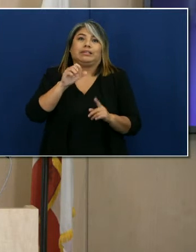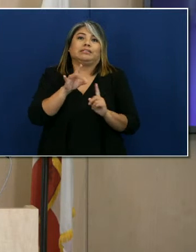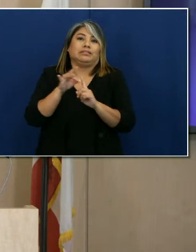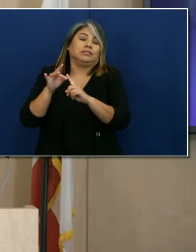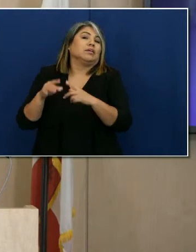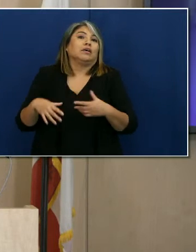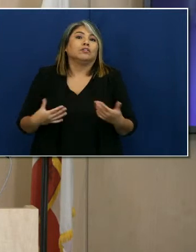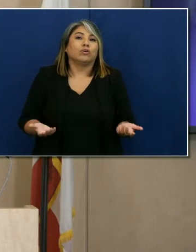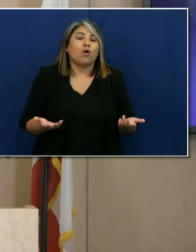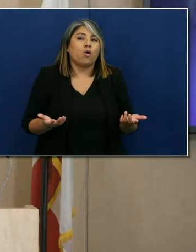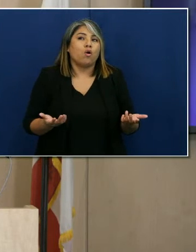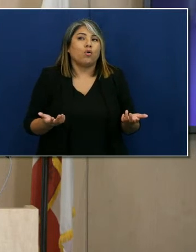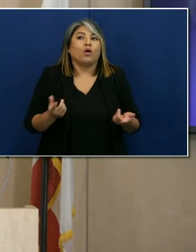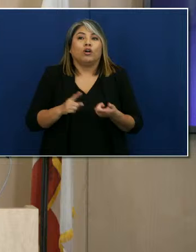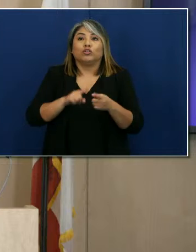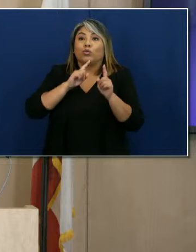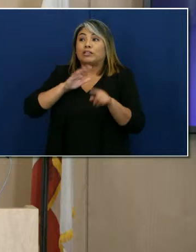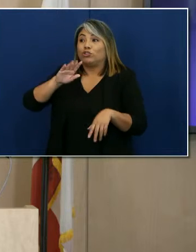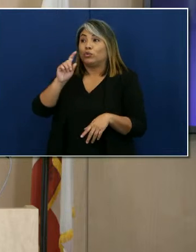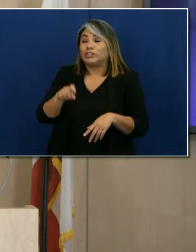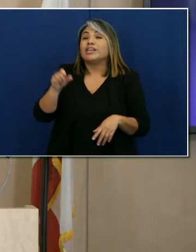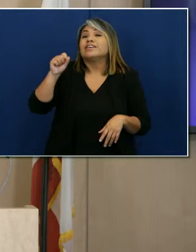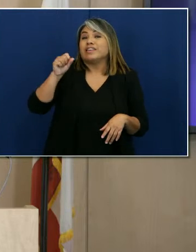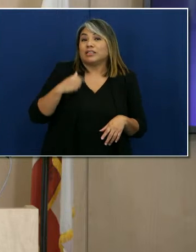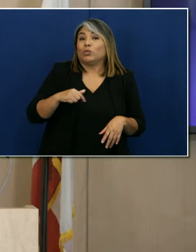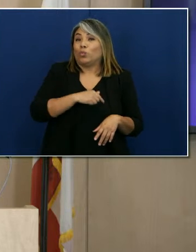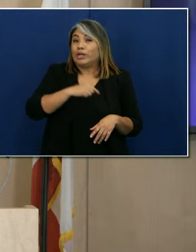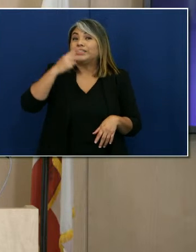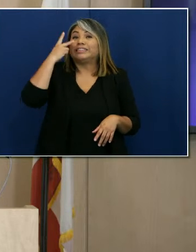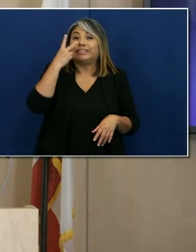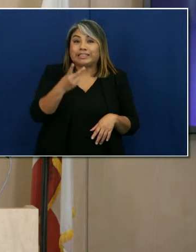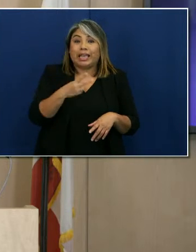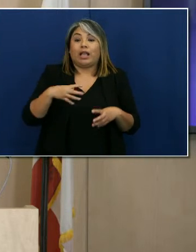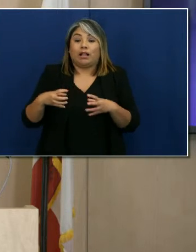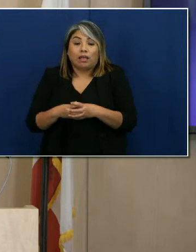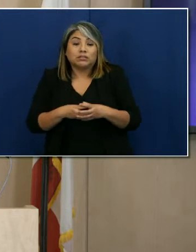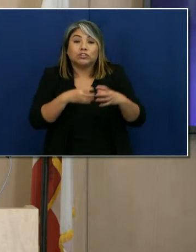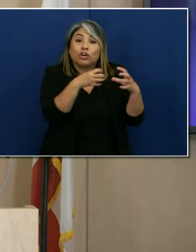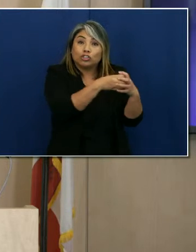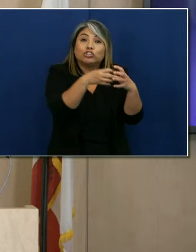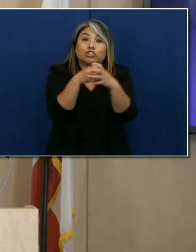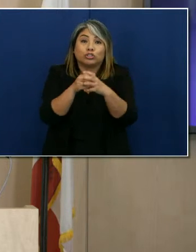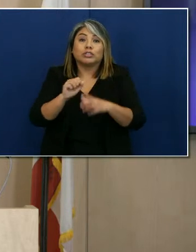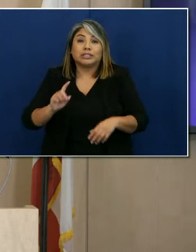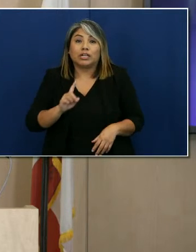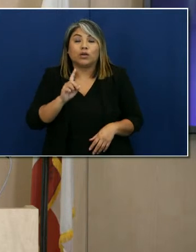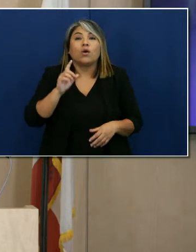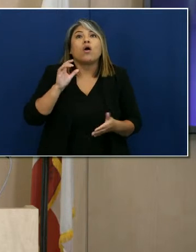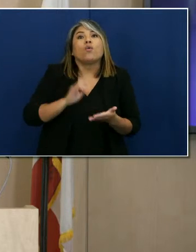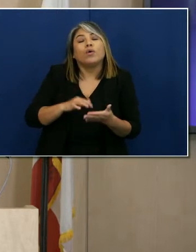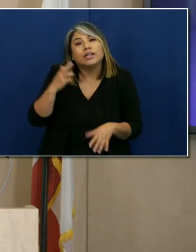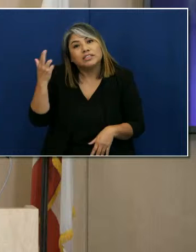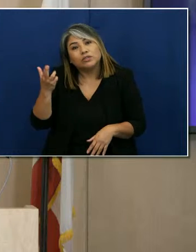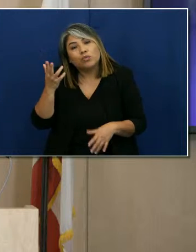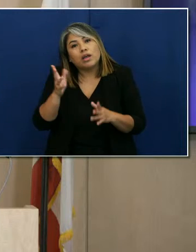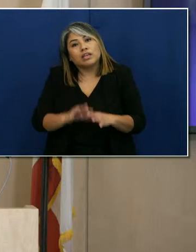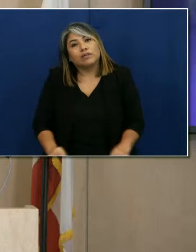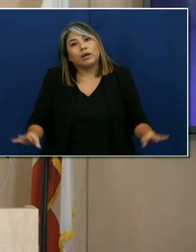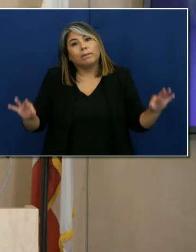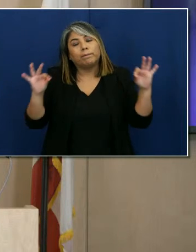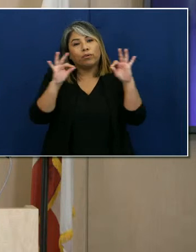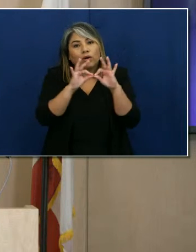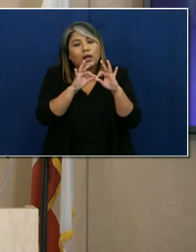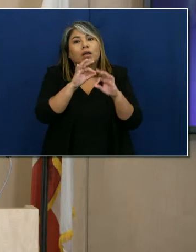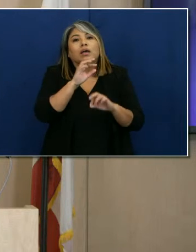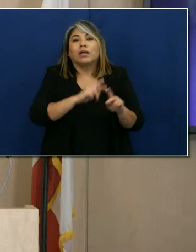So to answer the question, yes, we see clusters occurring in San Diego, which is why it's very important